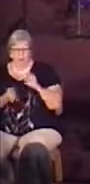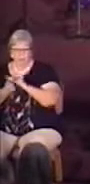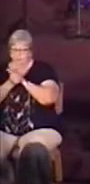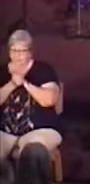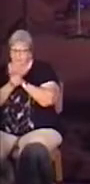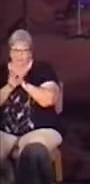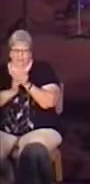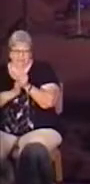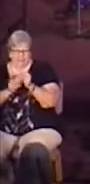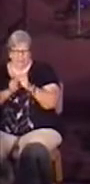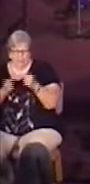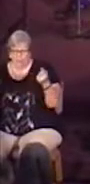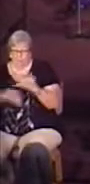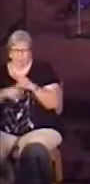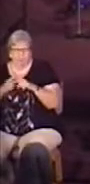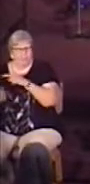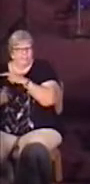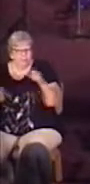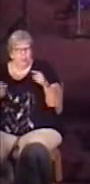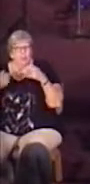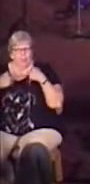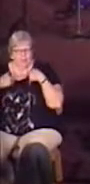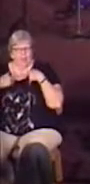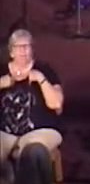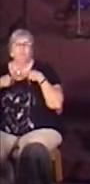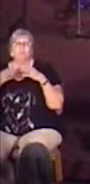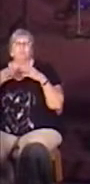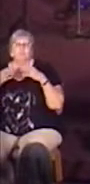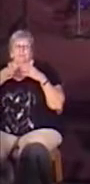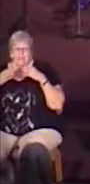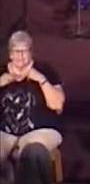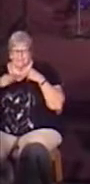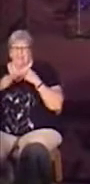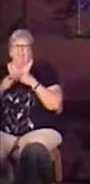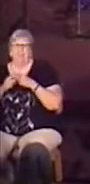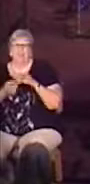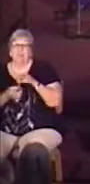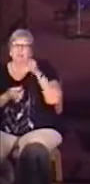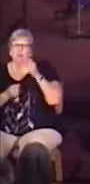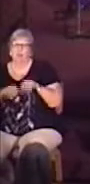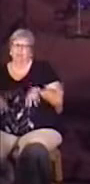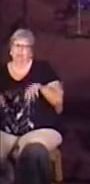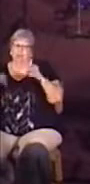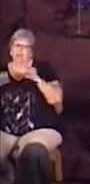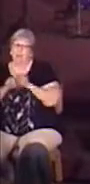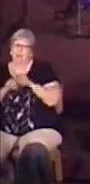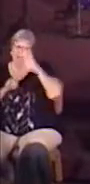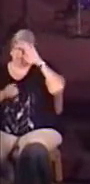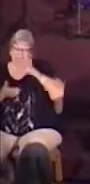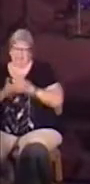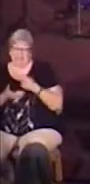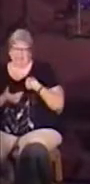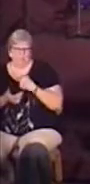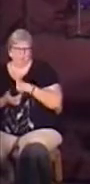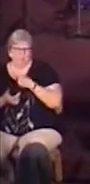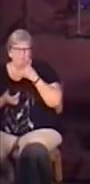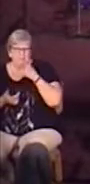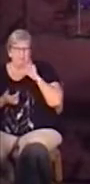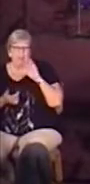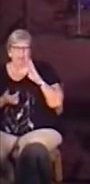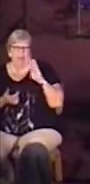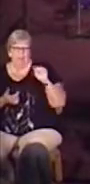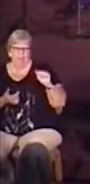leading to fear, but you have received a spirit of adoption as sons, which we cry out, Abba,